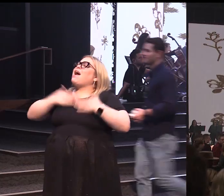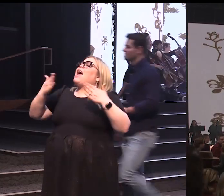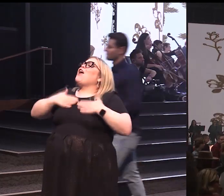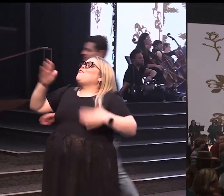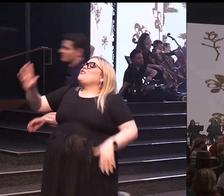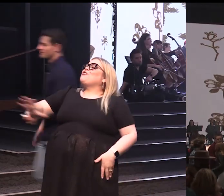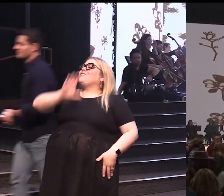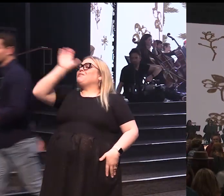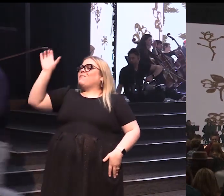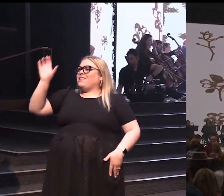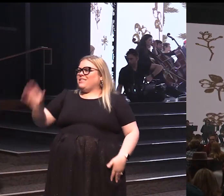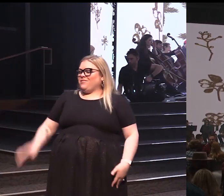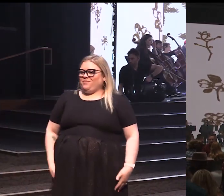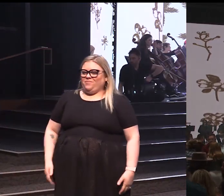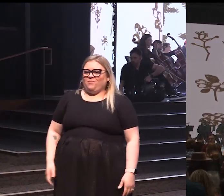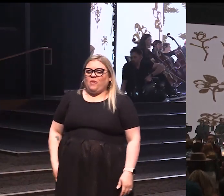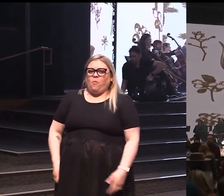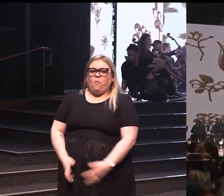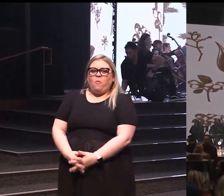Christmas.